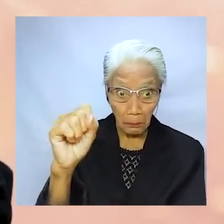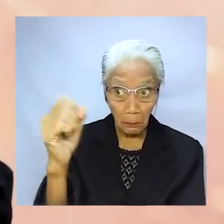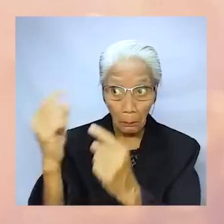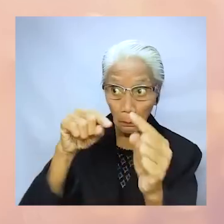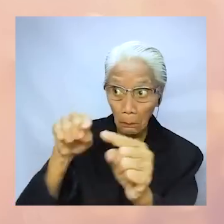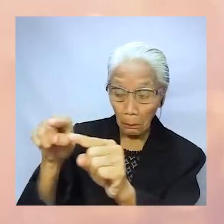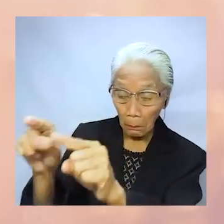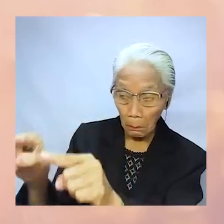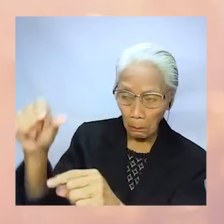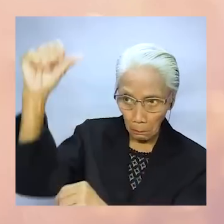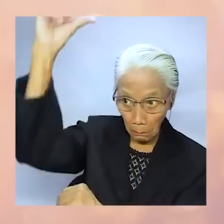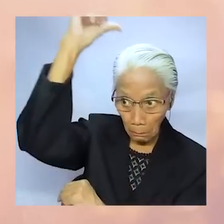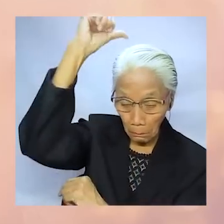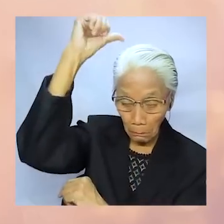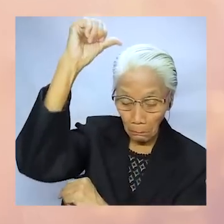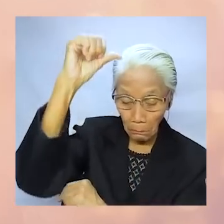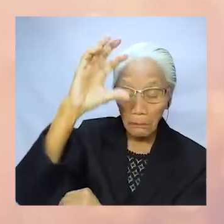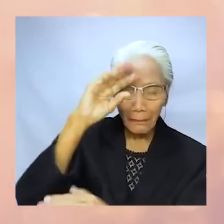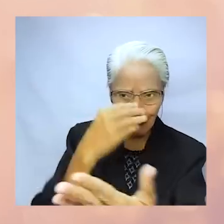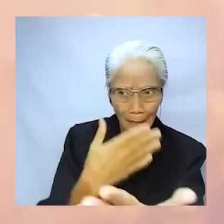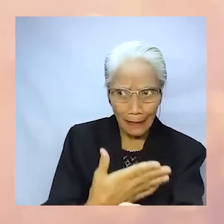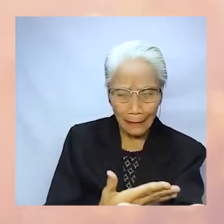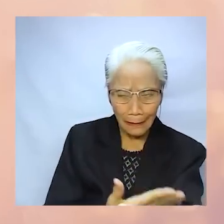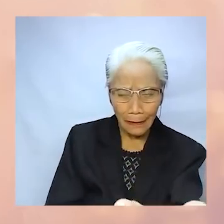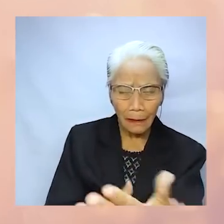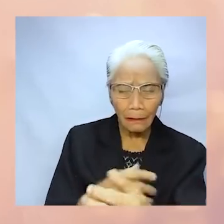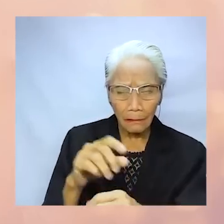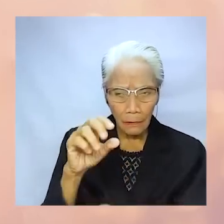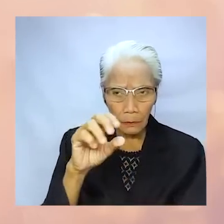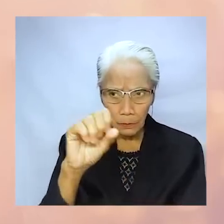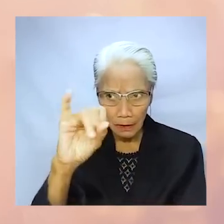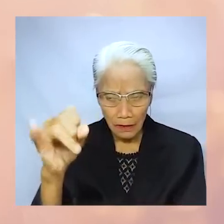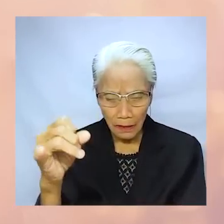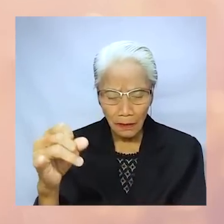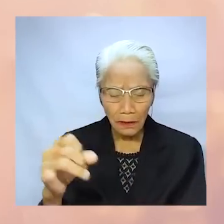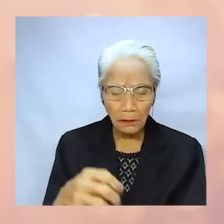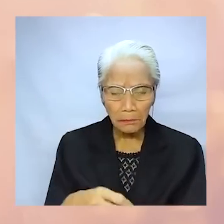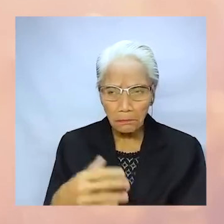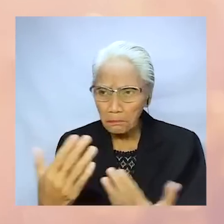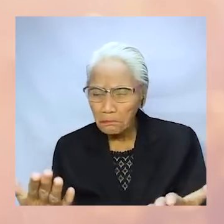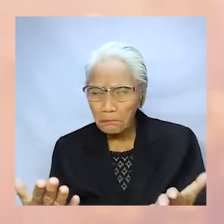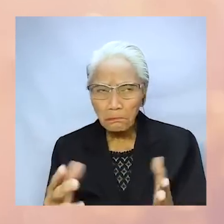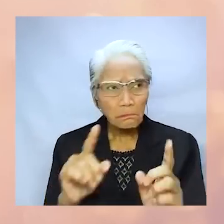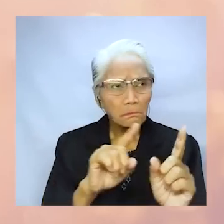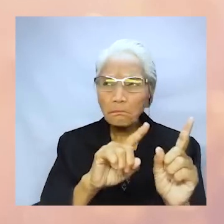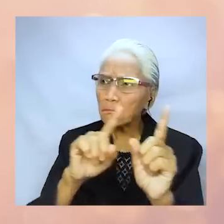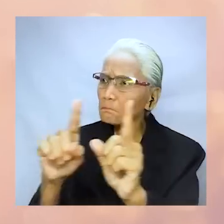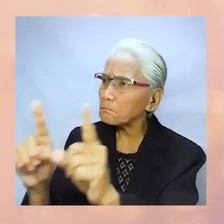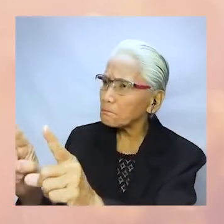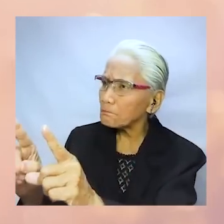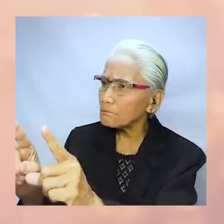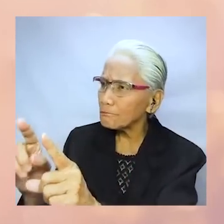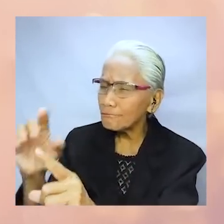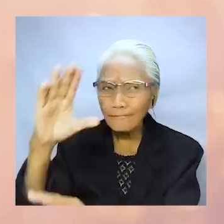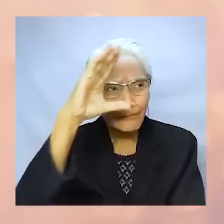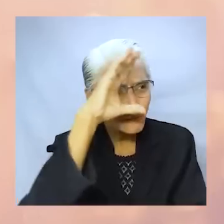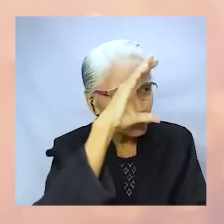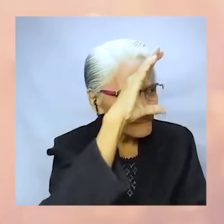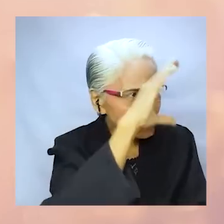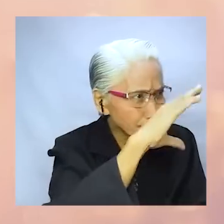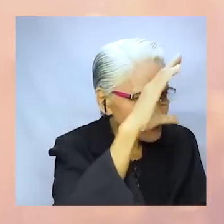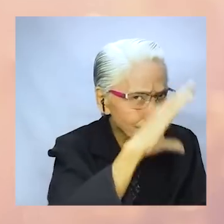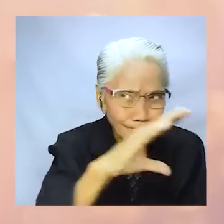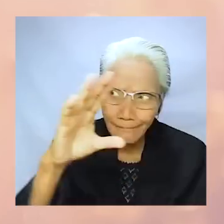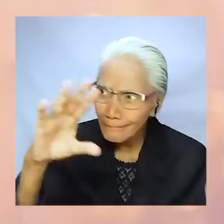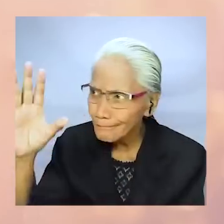Jesse. Samuel went and started looking, and he saw some of the